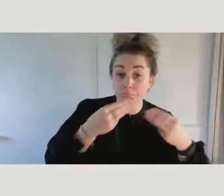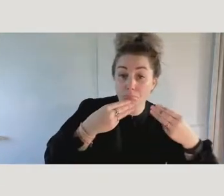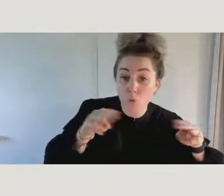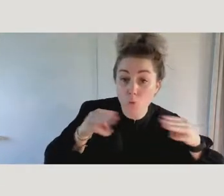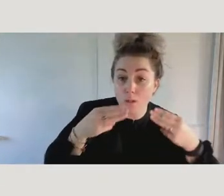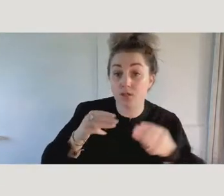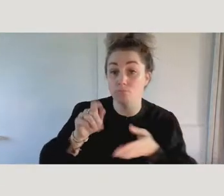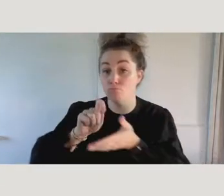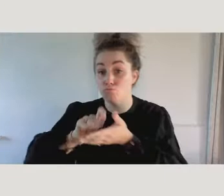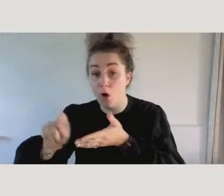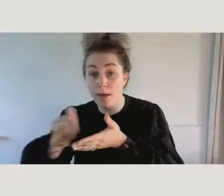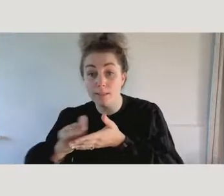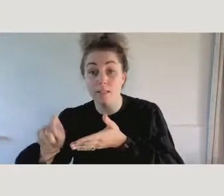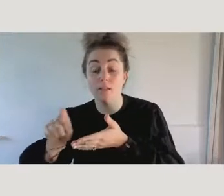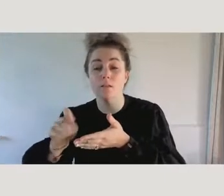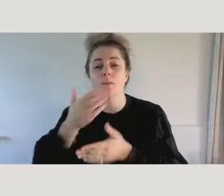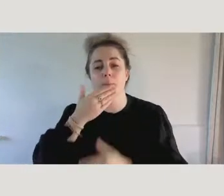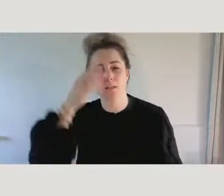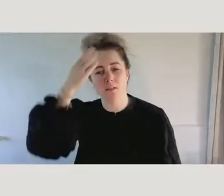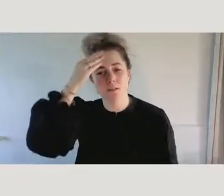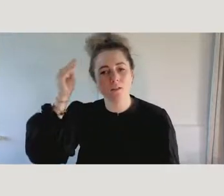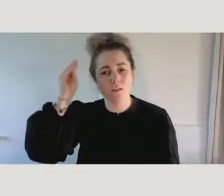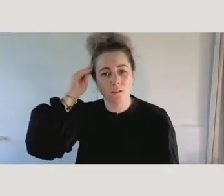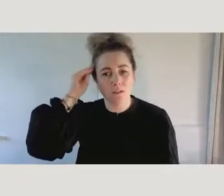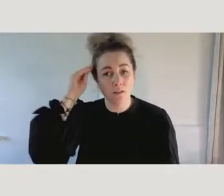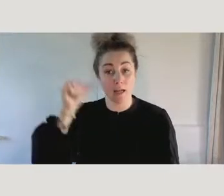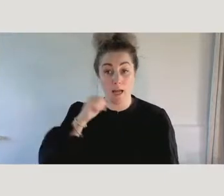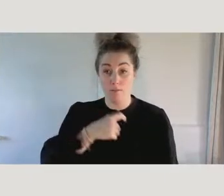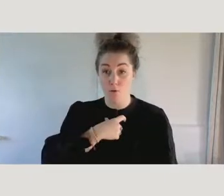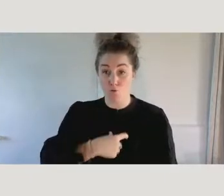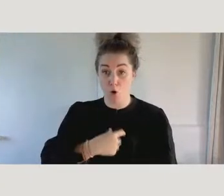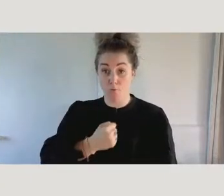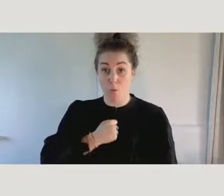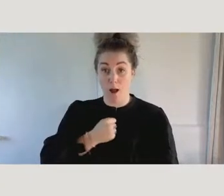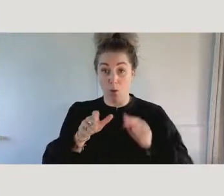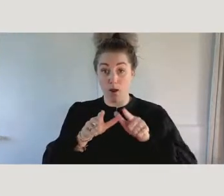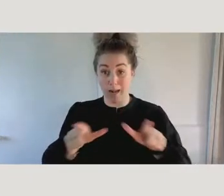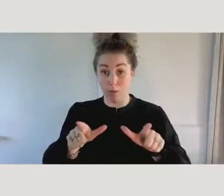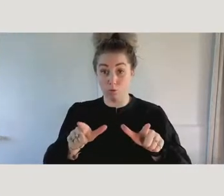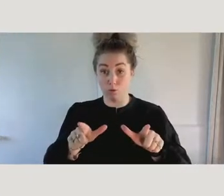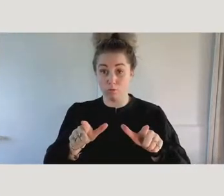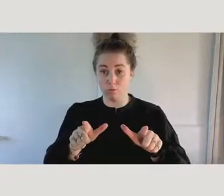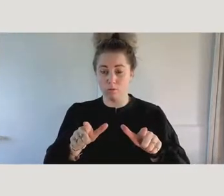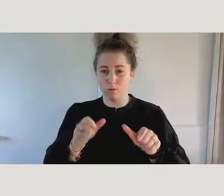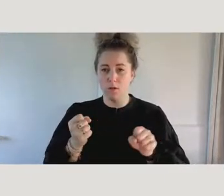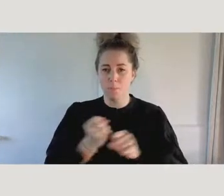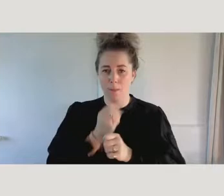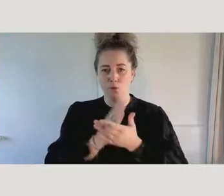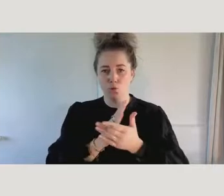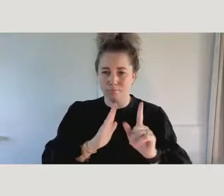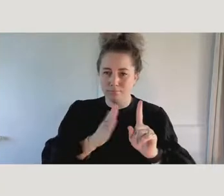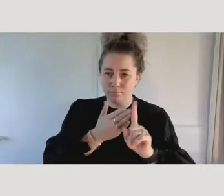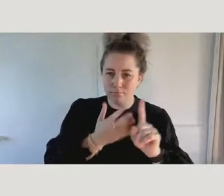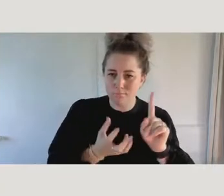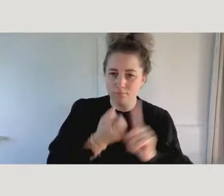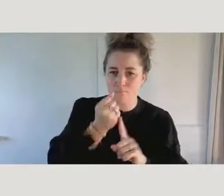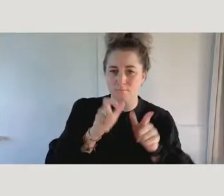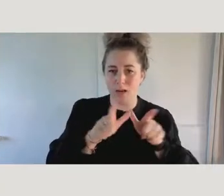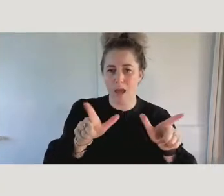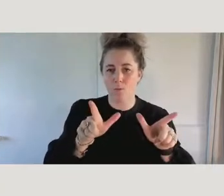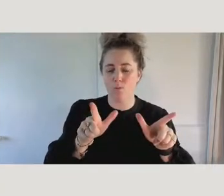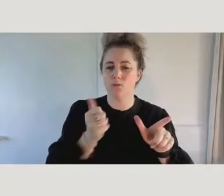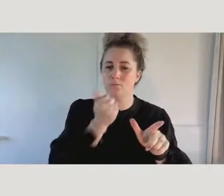writing to remember that if there is a role for our languages the aim is to make our languages